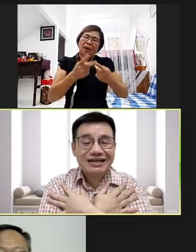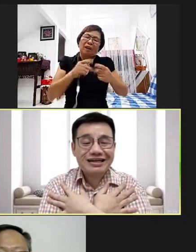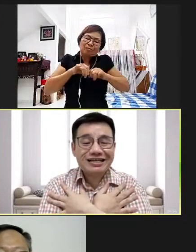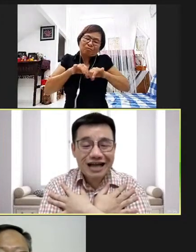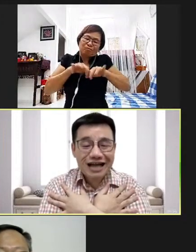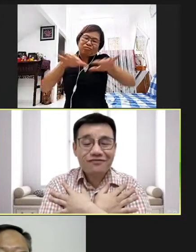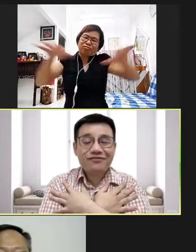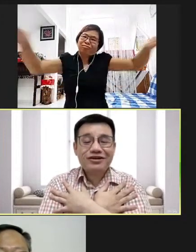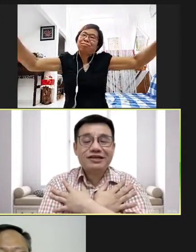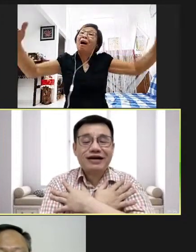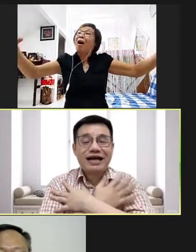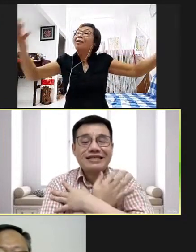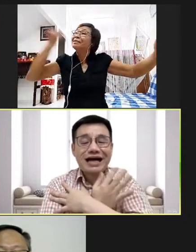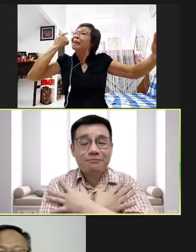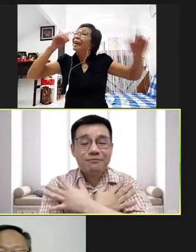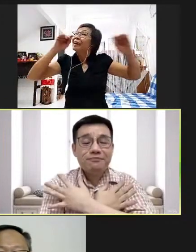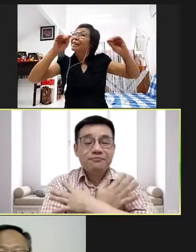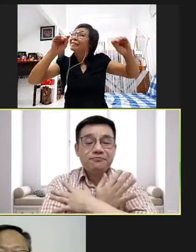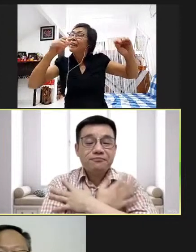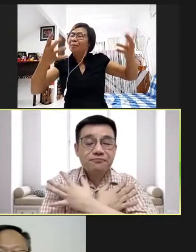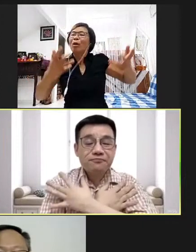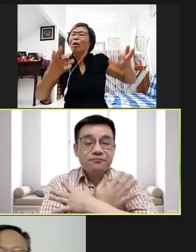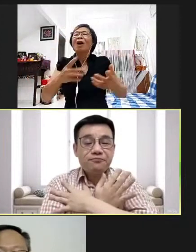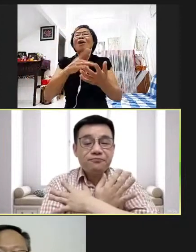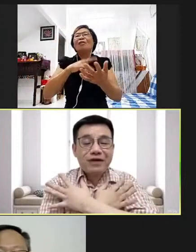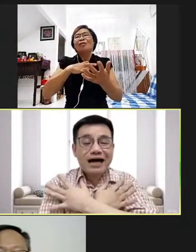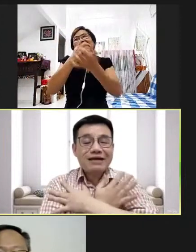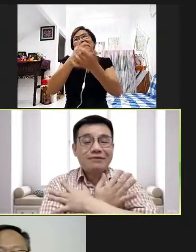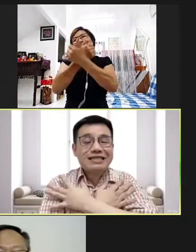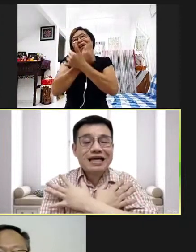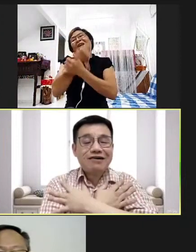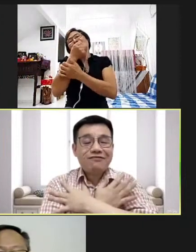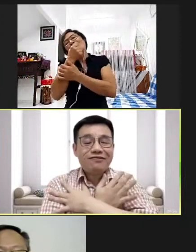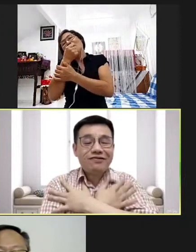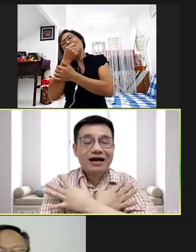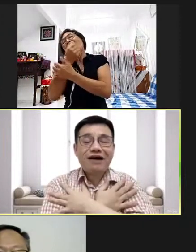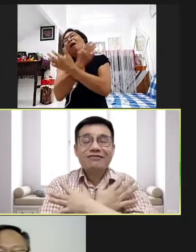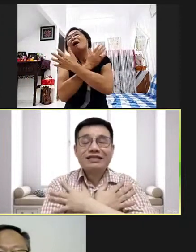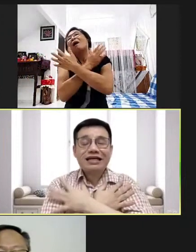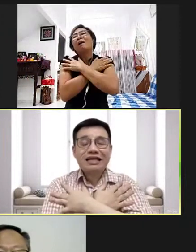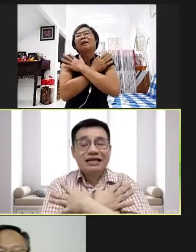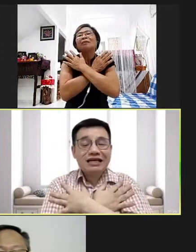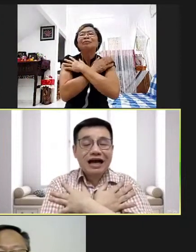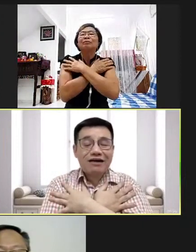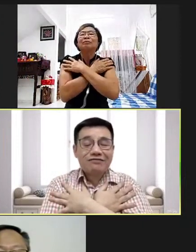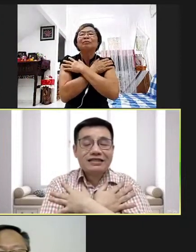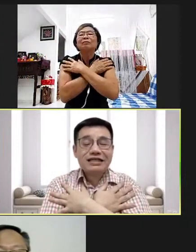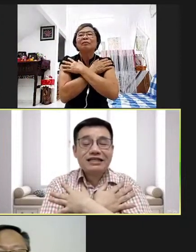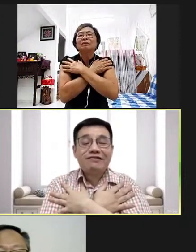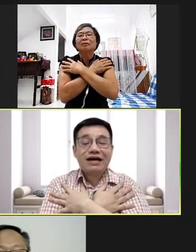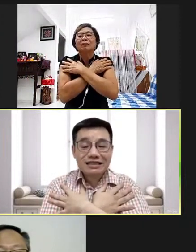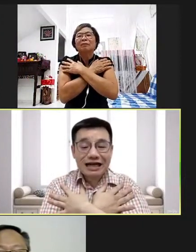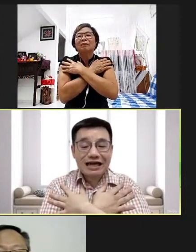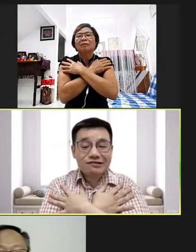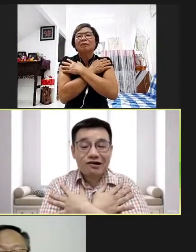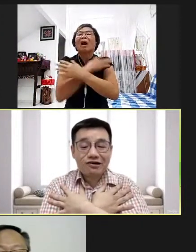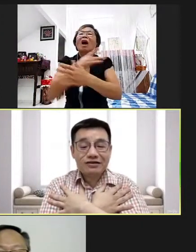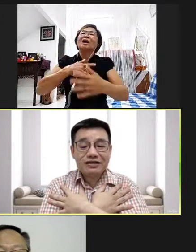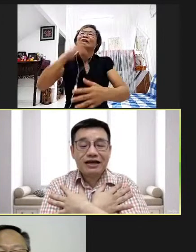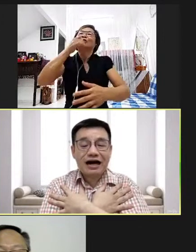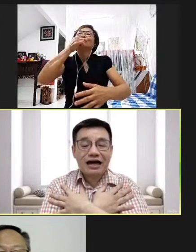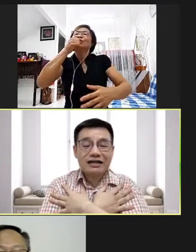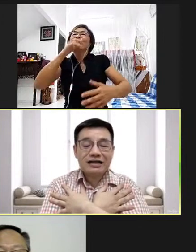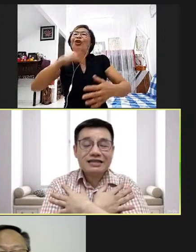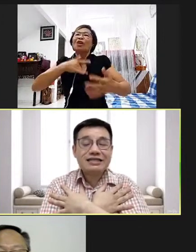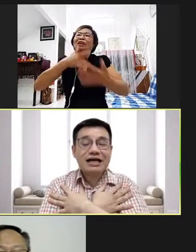Sayang style. Okay, so as I'm hugging myself, I will sing the Rasa Sayang song.